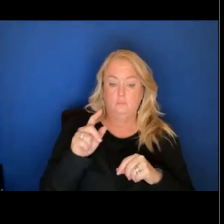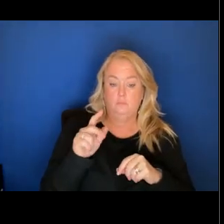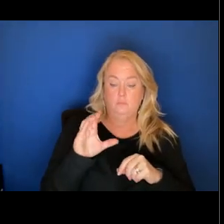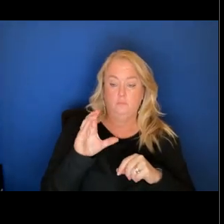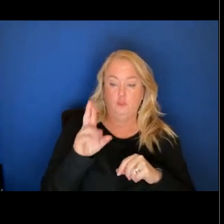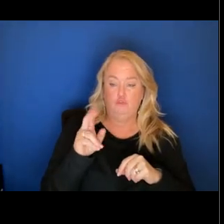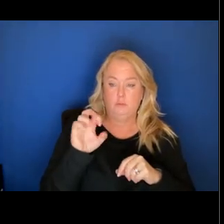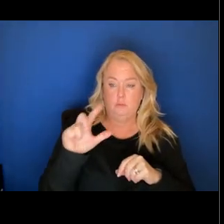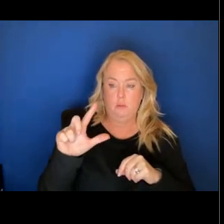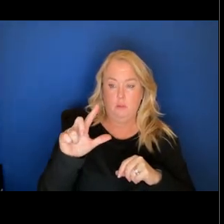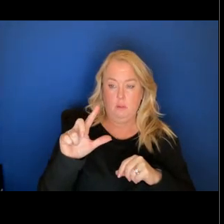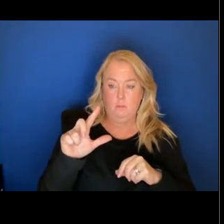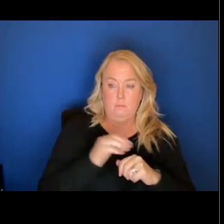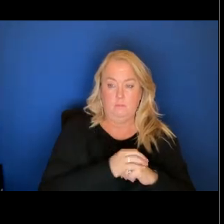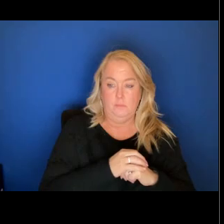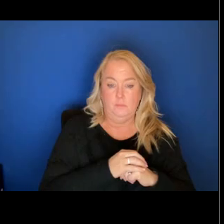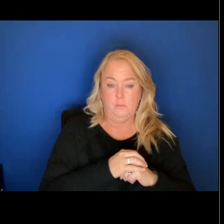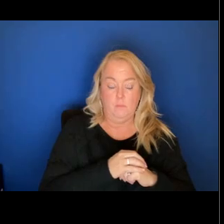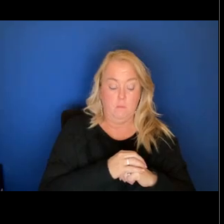wrap this topic up.